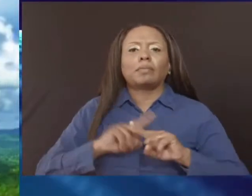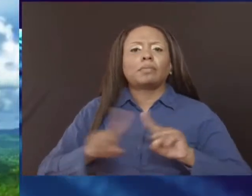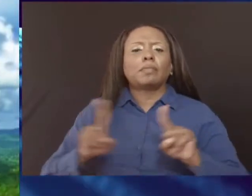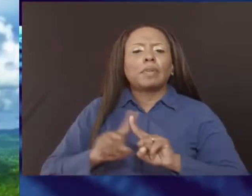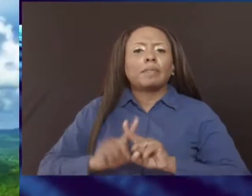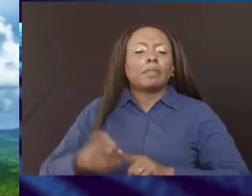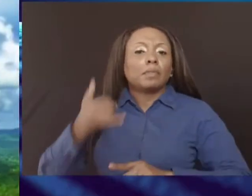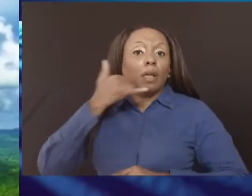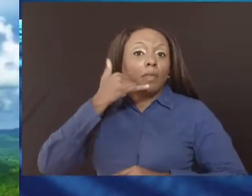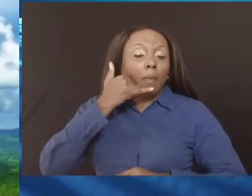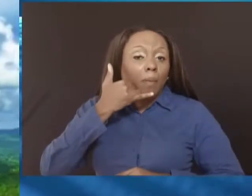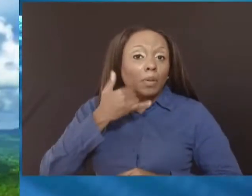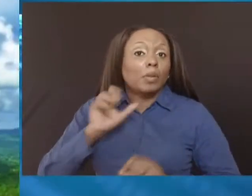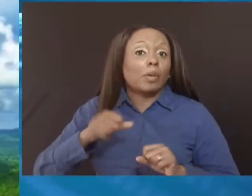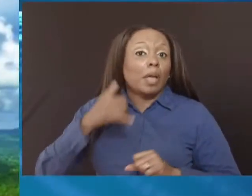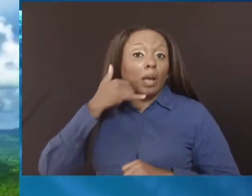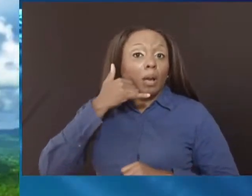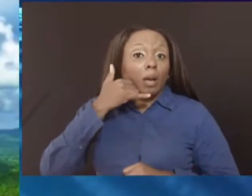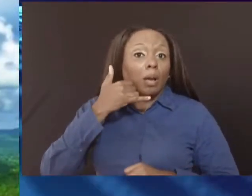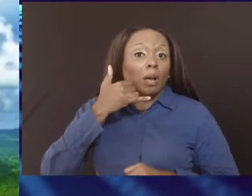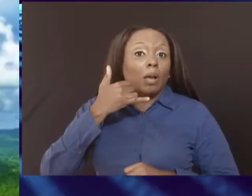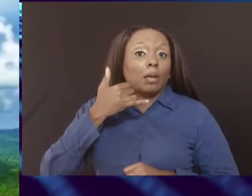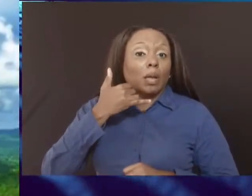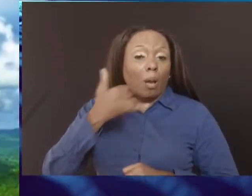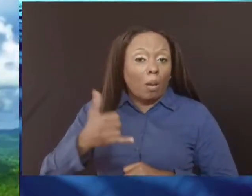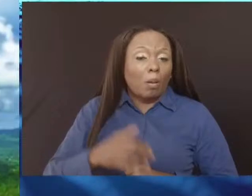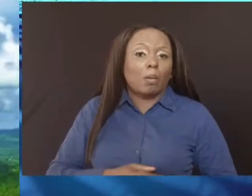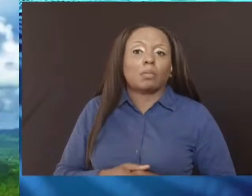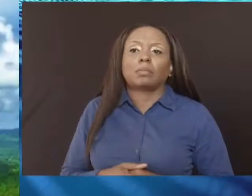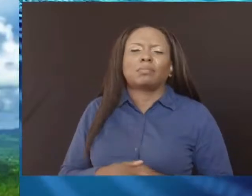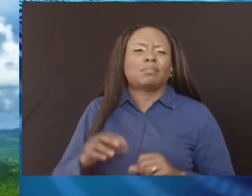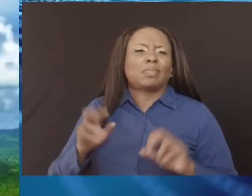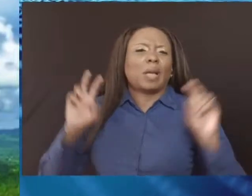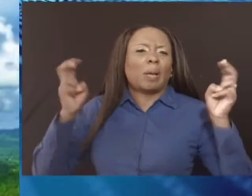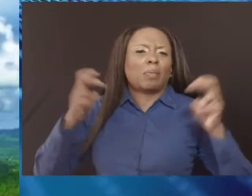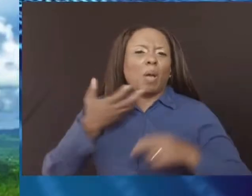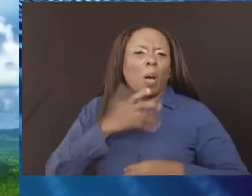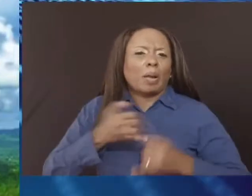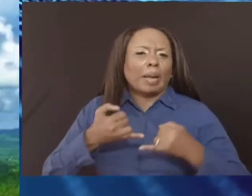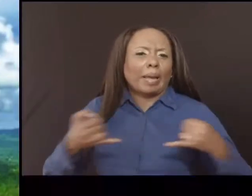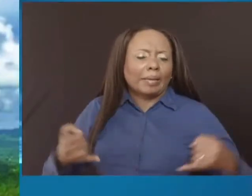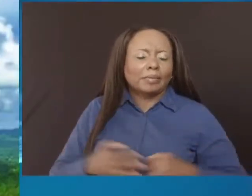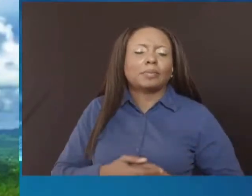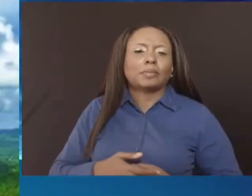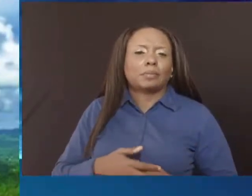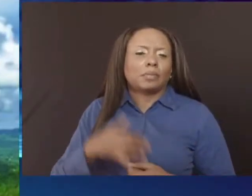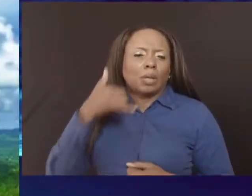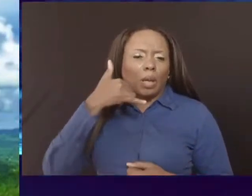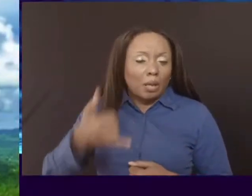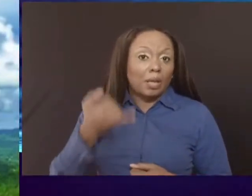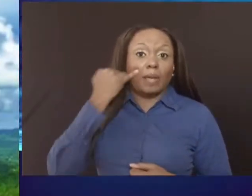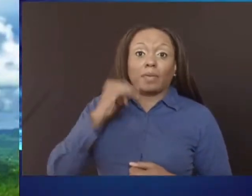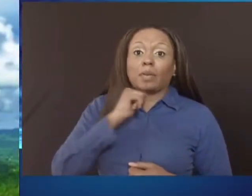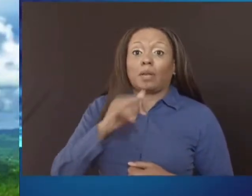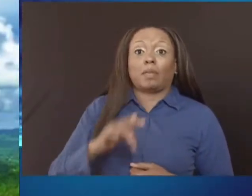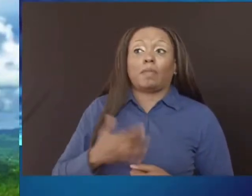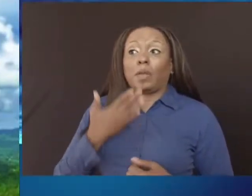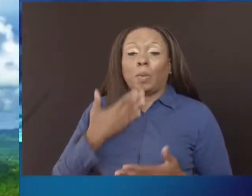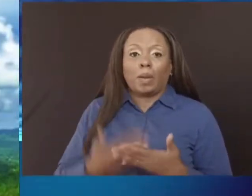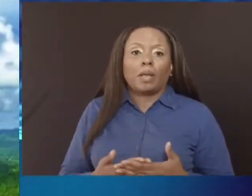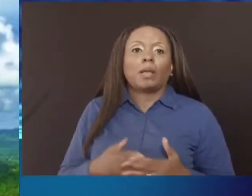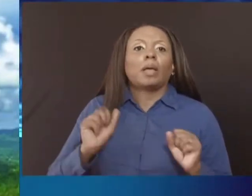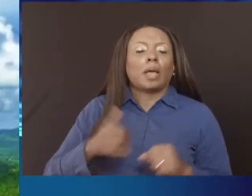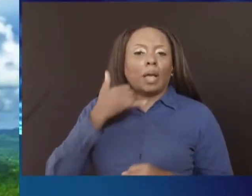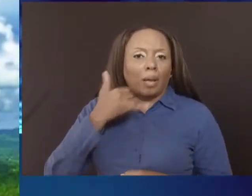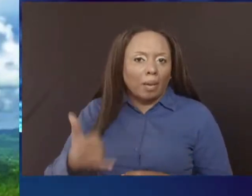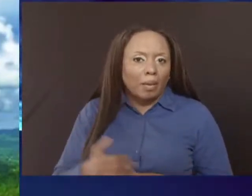where if persons are starting or their status has changed, they're feeling unwell now, they can reach out. Because this is a very new program,